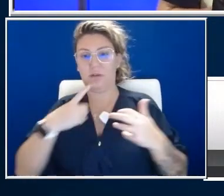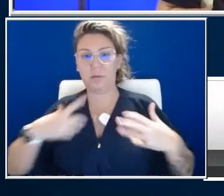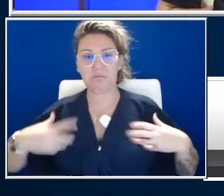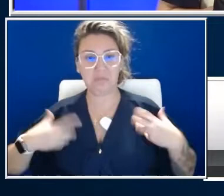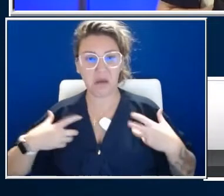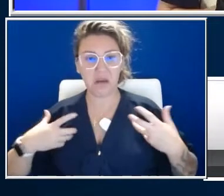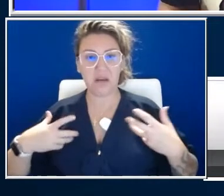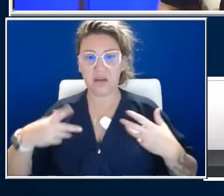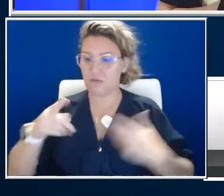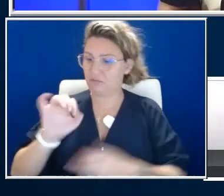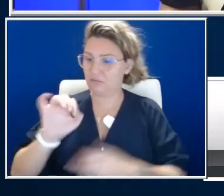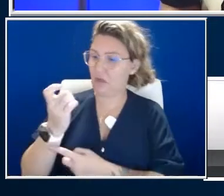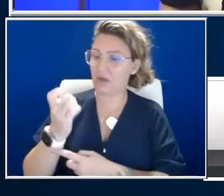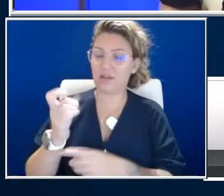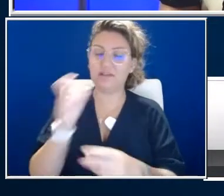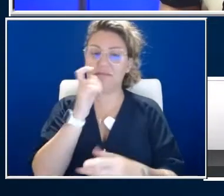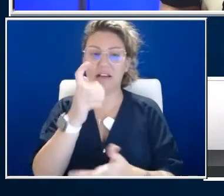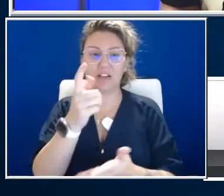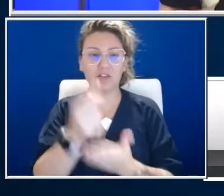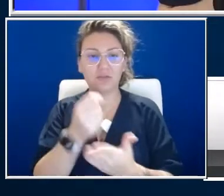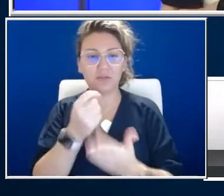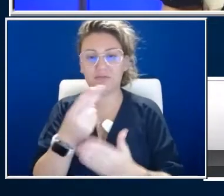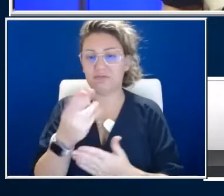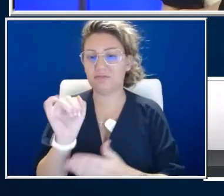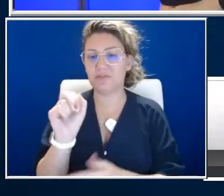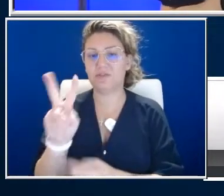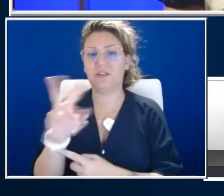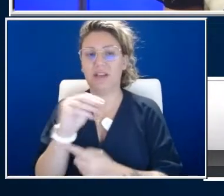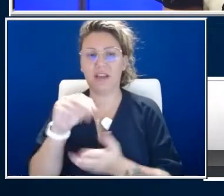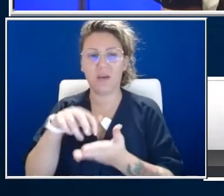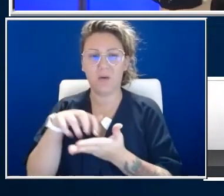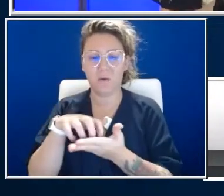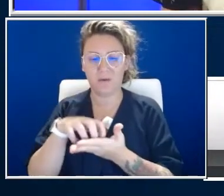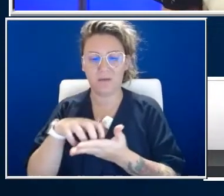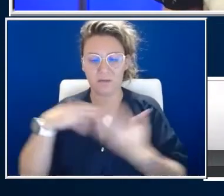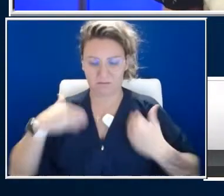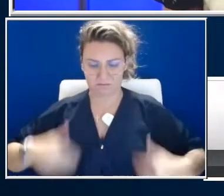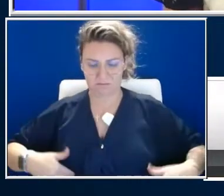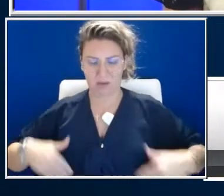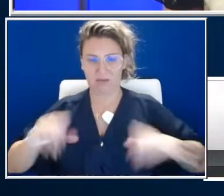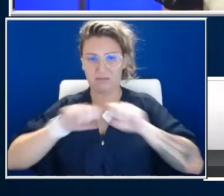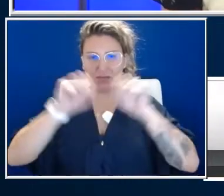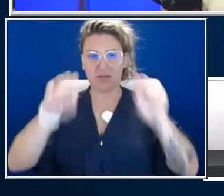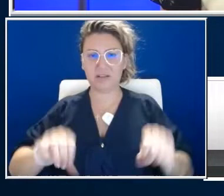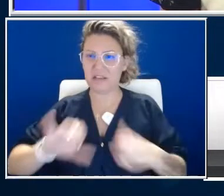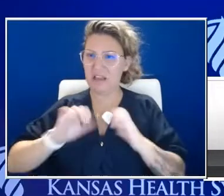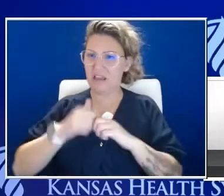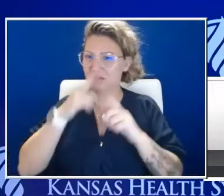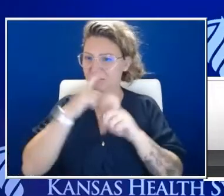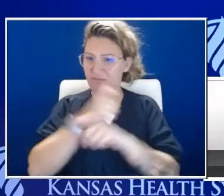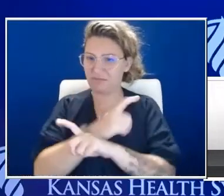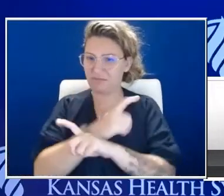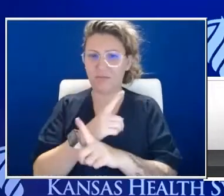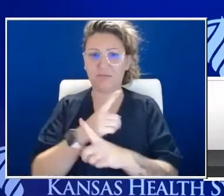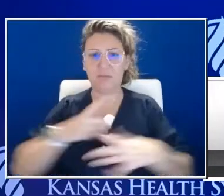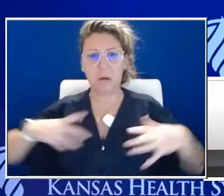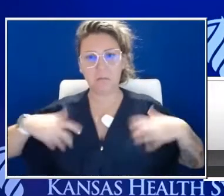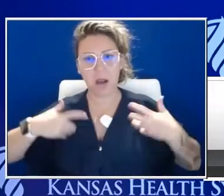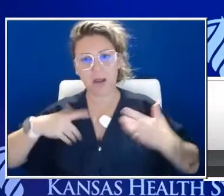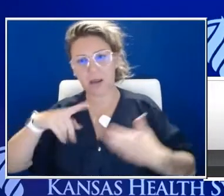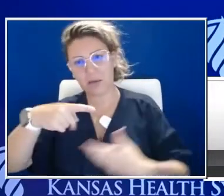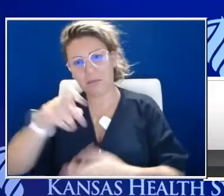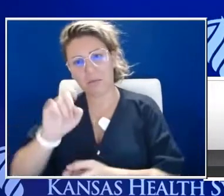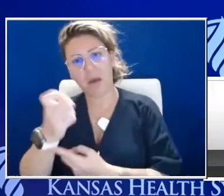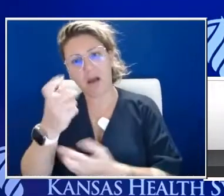untreated HIV and weakened immune systems. So how might that complicate treating monkeypox? Yeah, it's still going to be